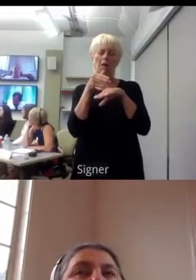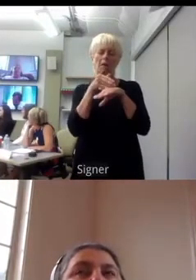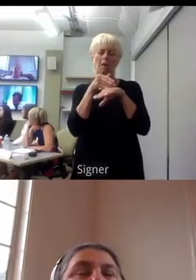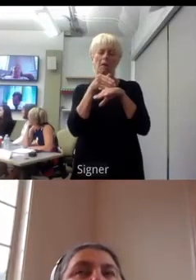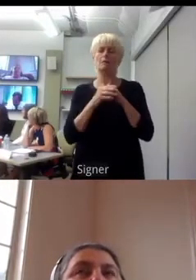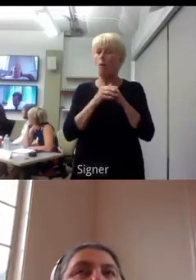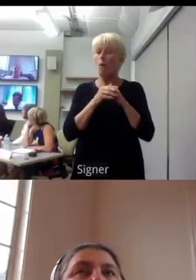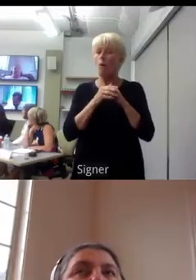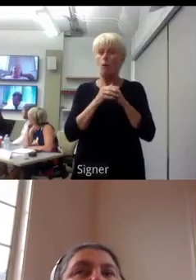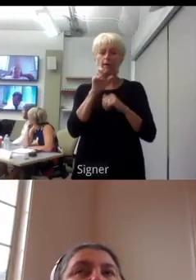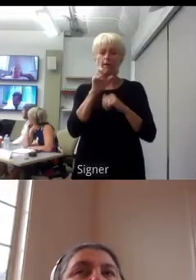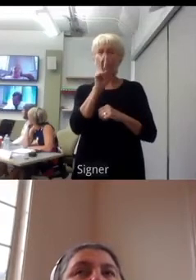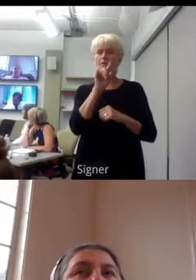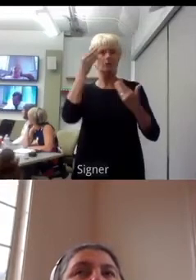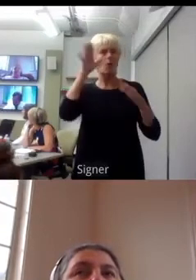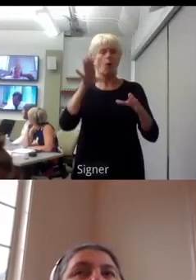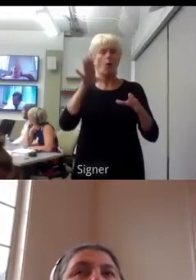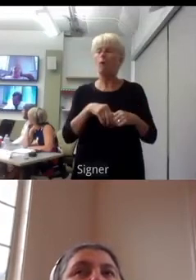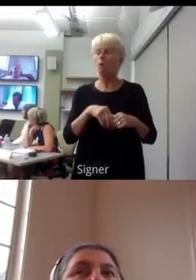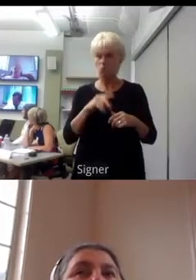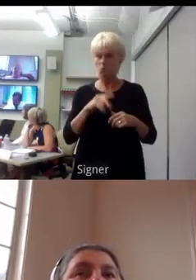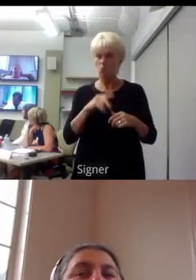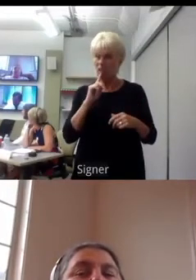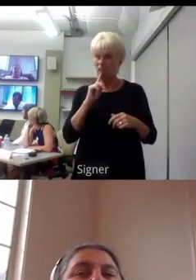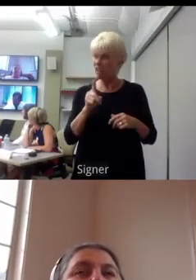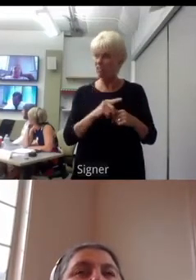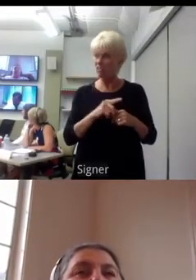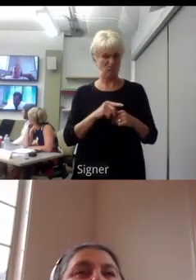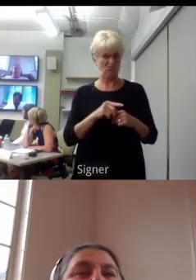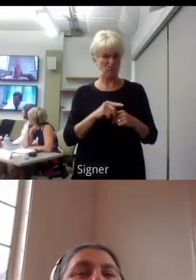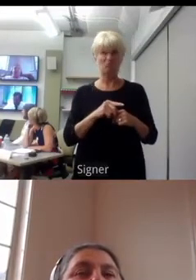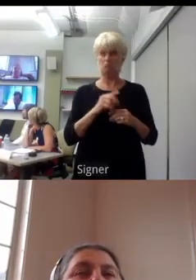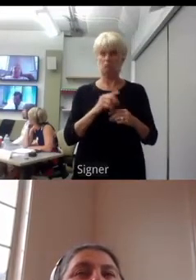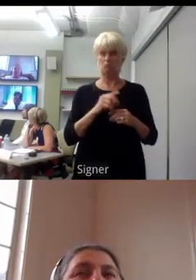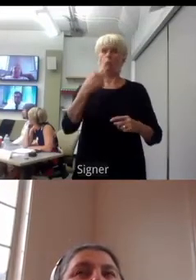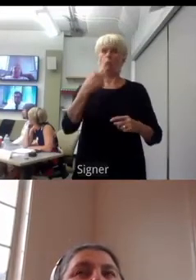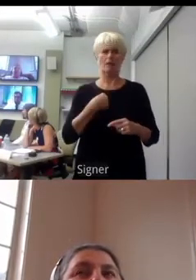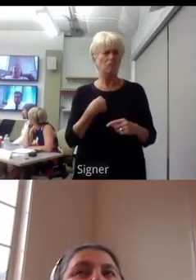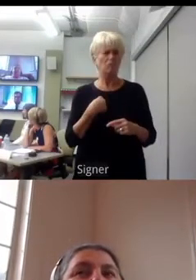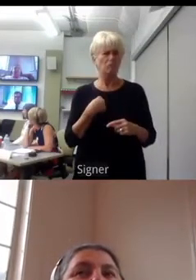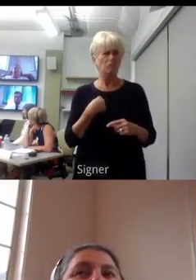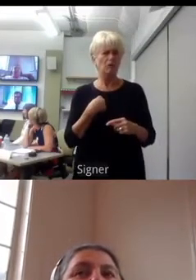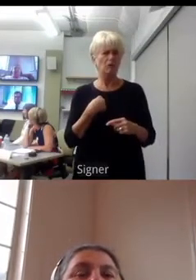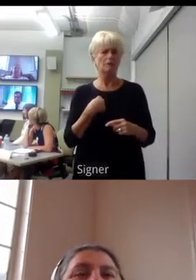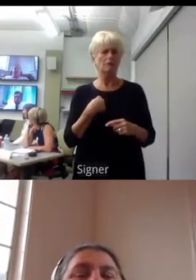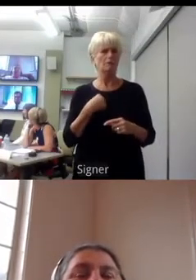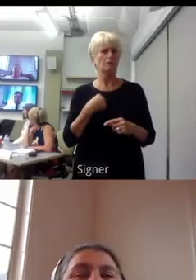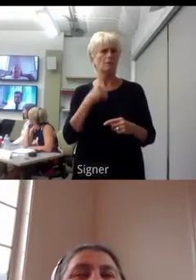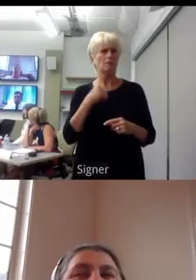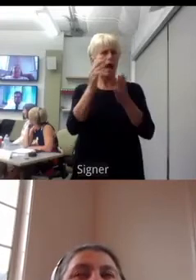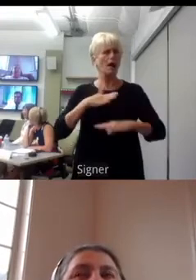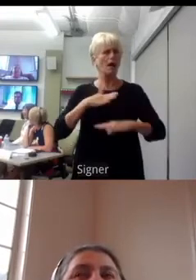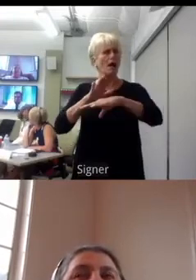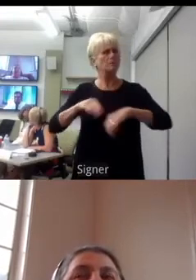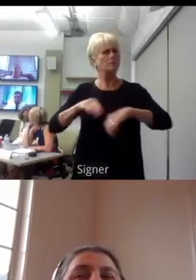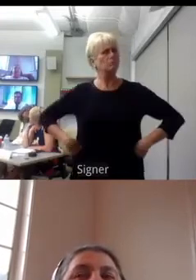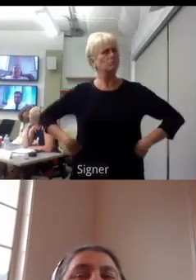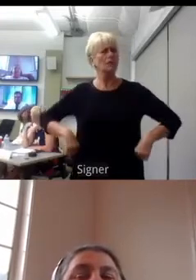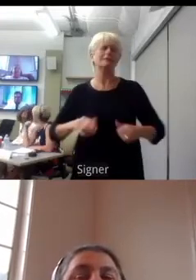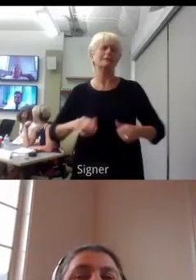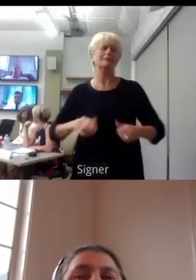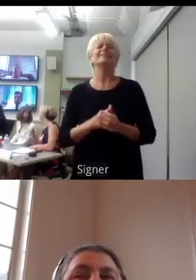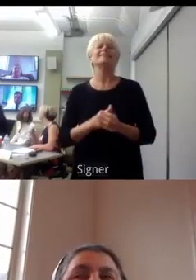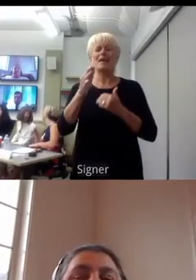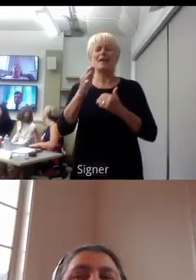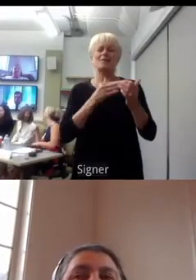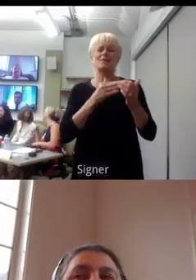ever talk to us about that or seek our input. Interesting. Okay, so for example, one of the